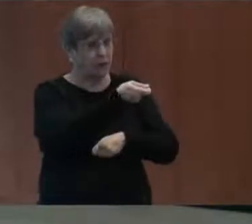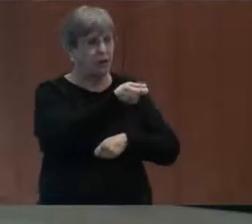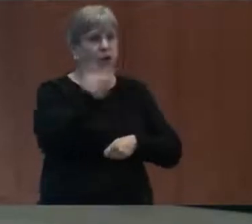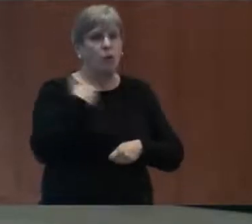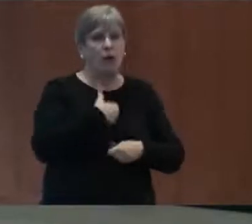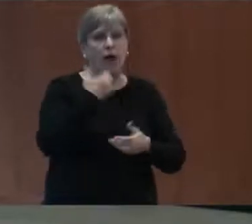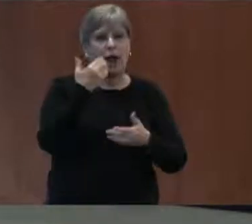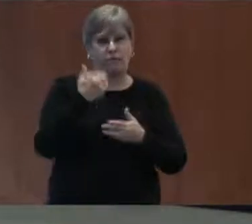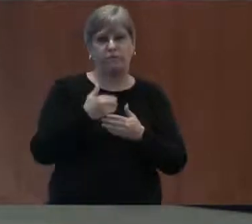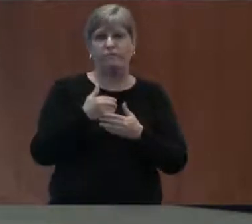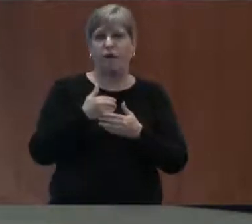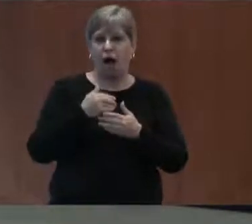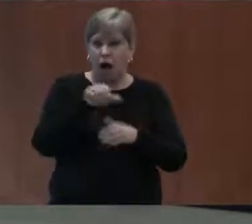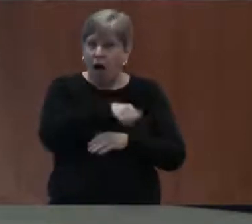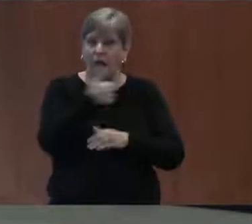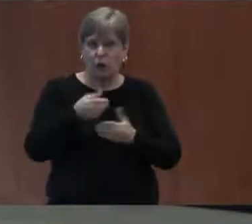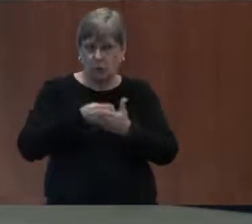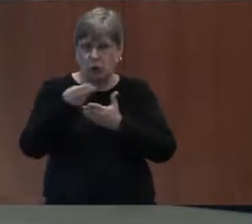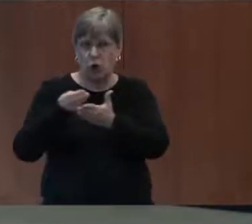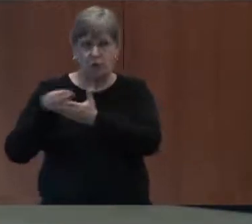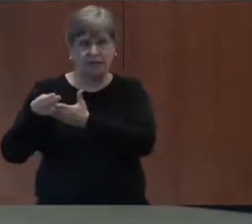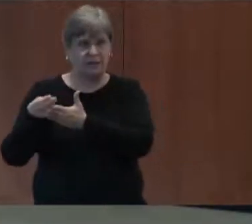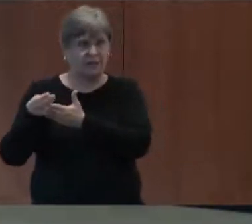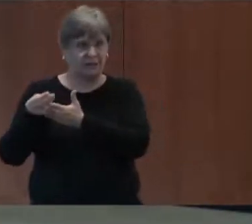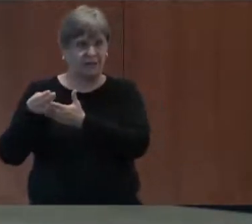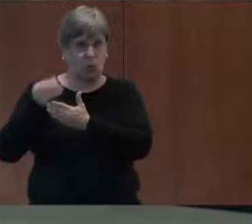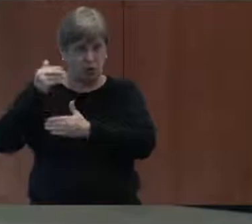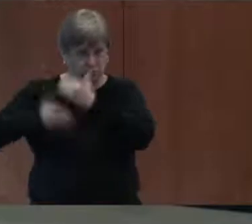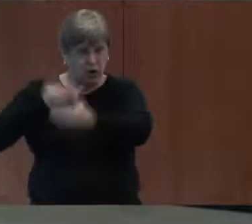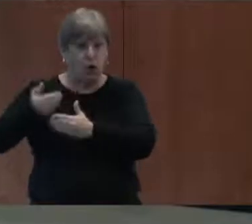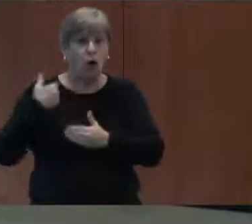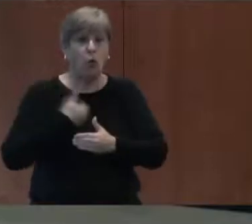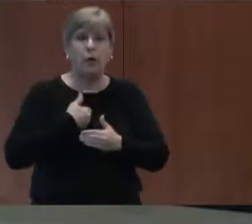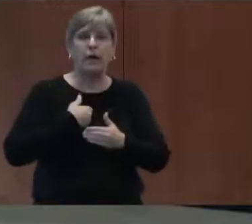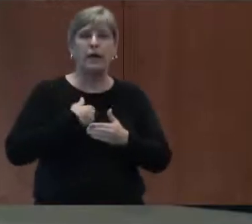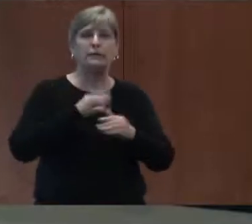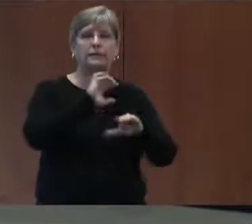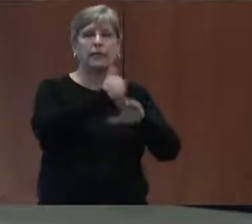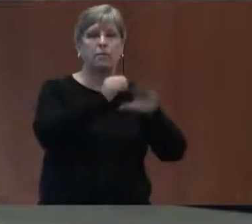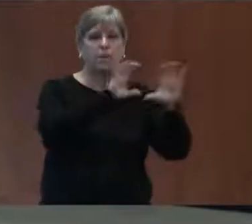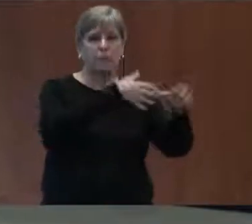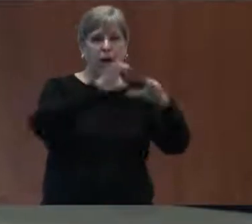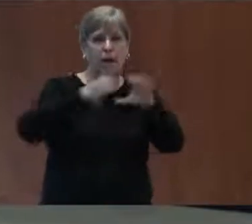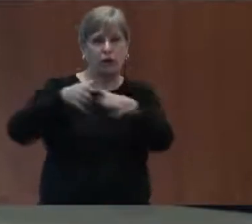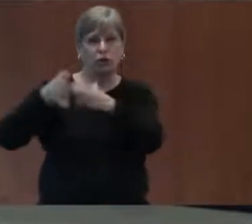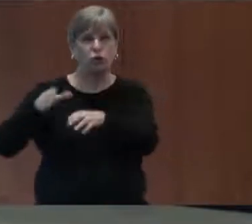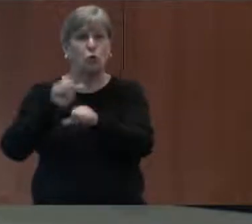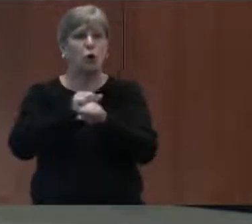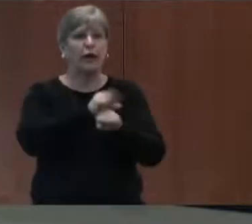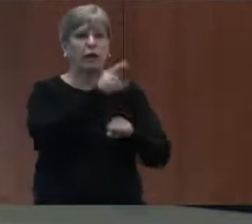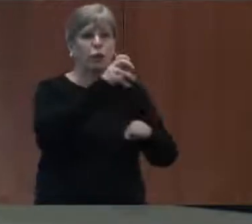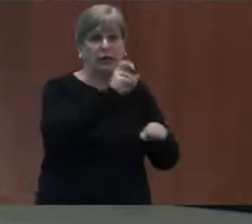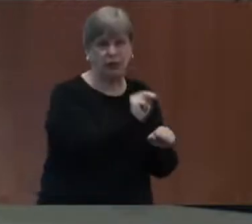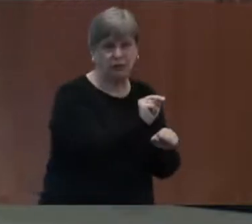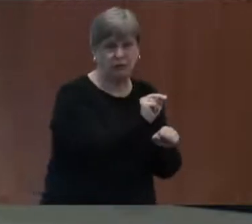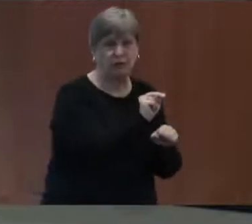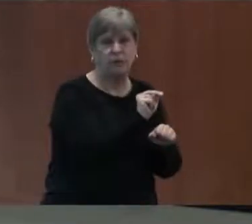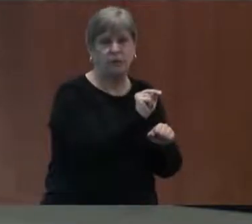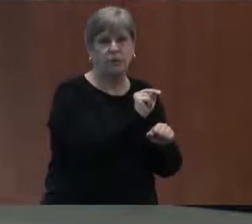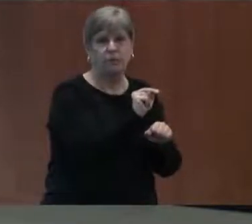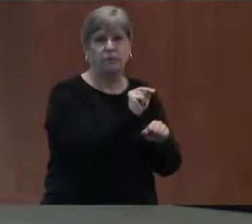have subsequent procurements coming forward. We've packaged these to work in regions so that